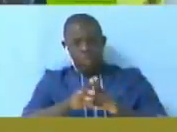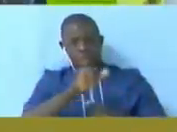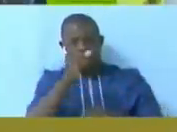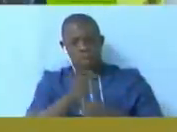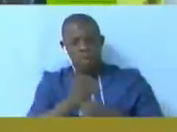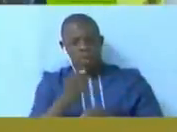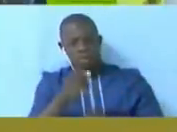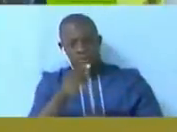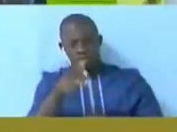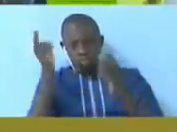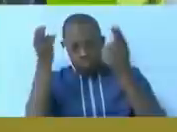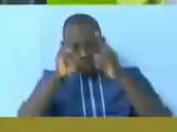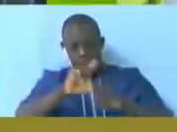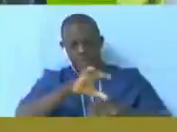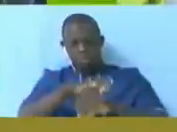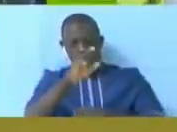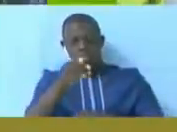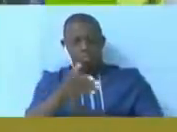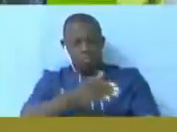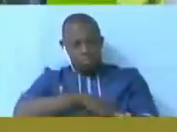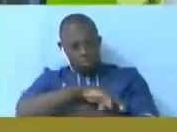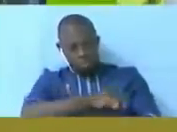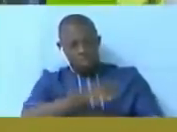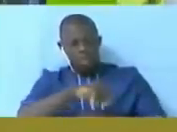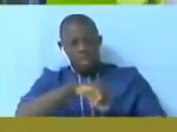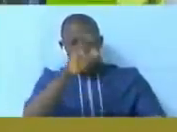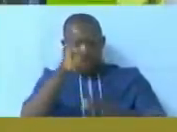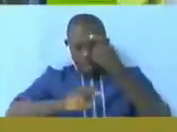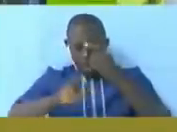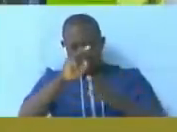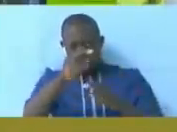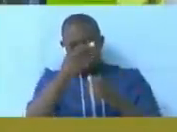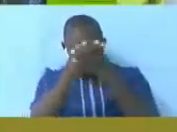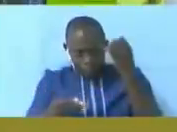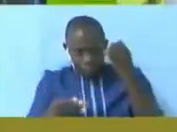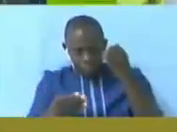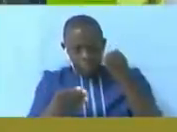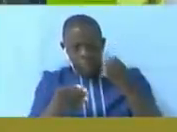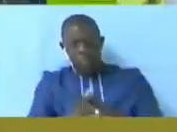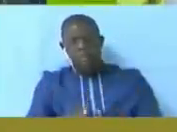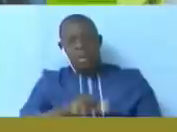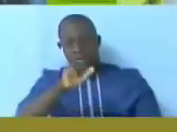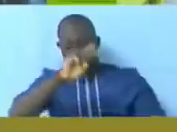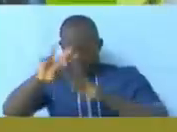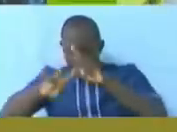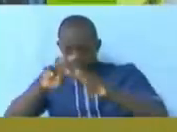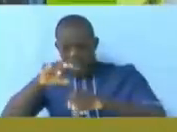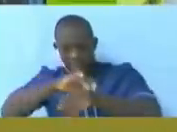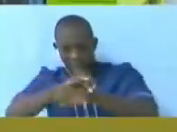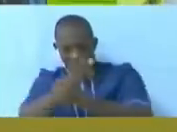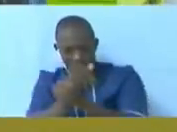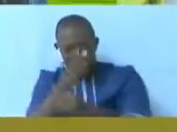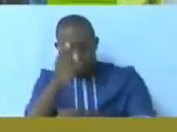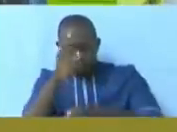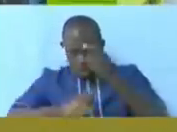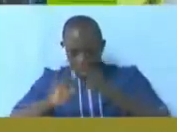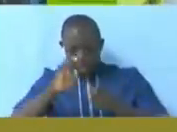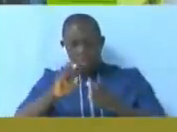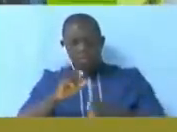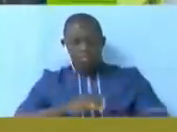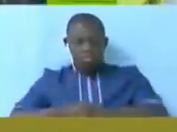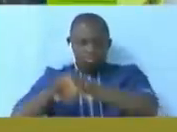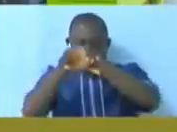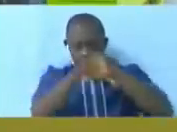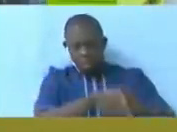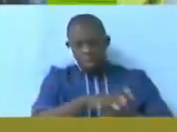and sentenced. And again you have escaped. He has arrested you again. He has taken